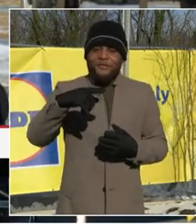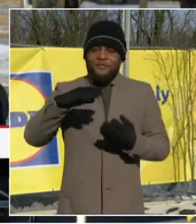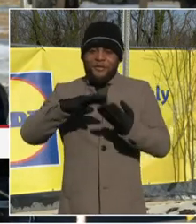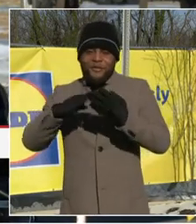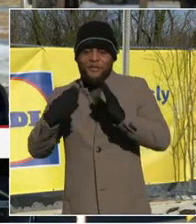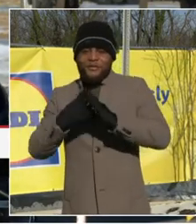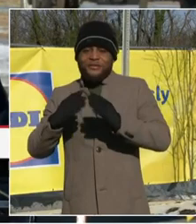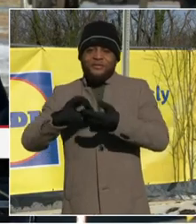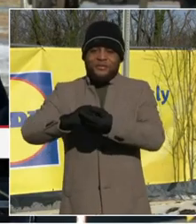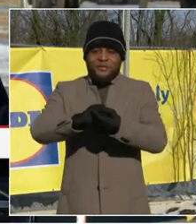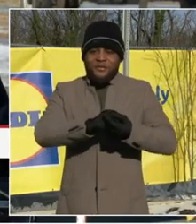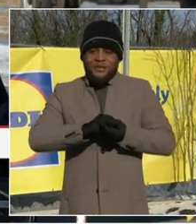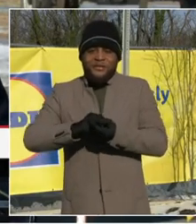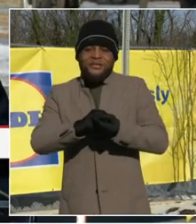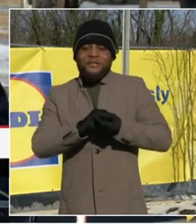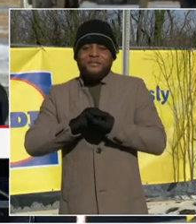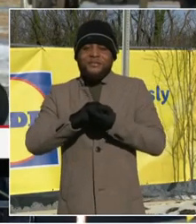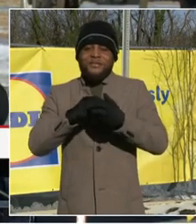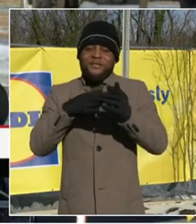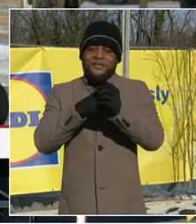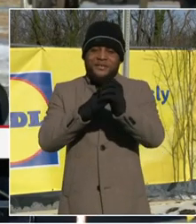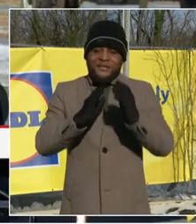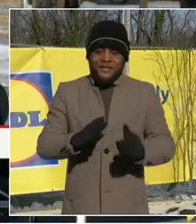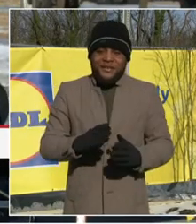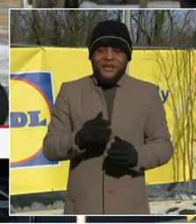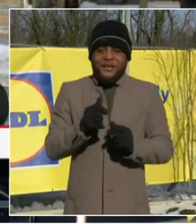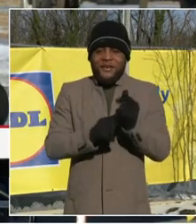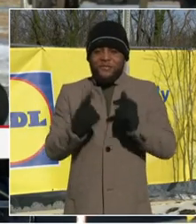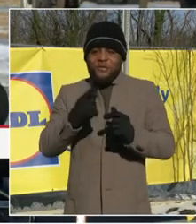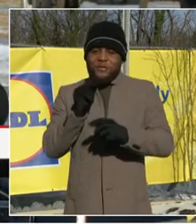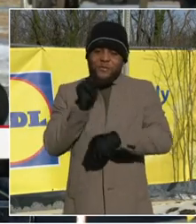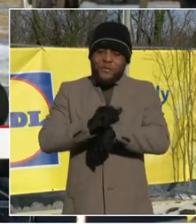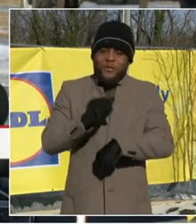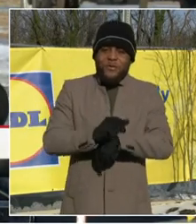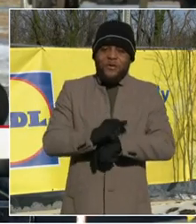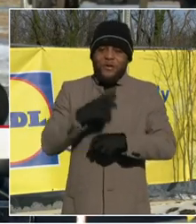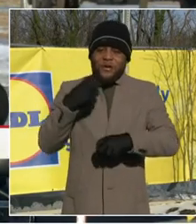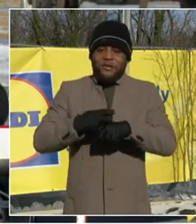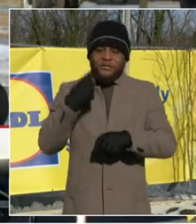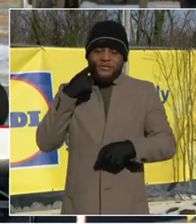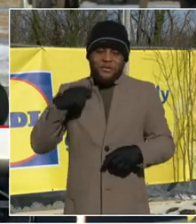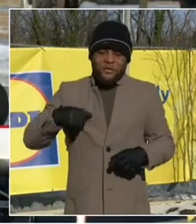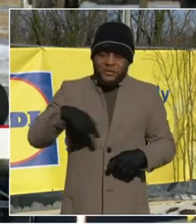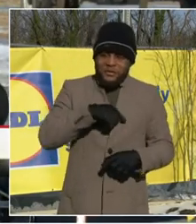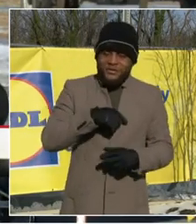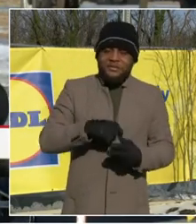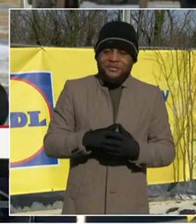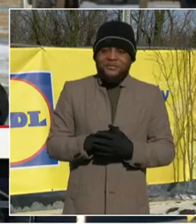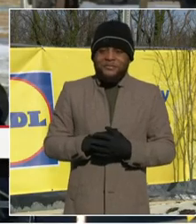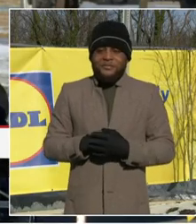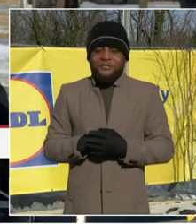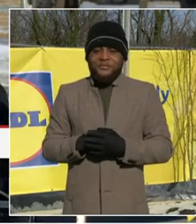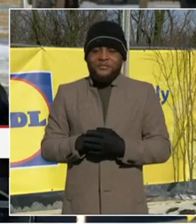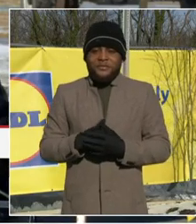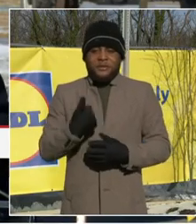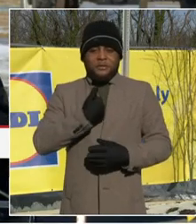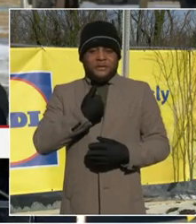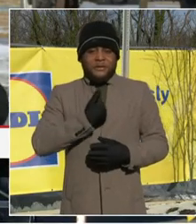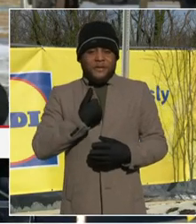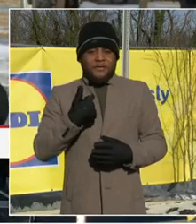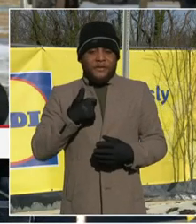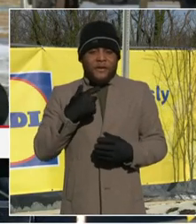association leaders, and everyone who's been working hard for us. And I can take a few questions. Yes,